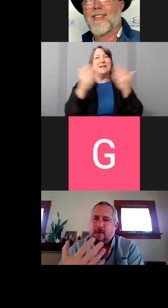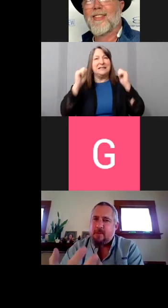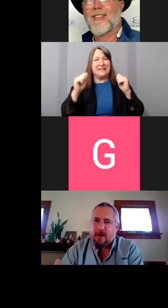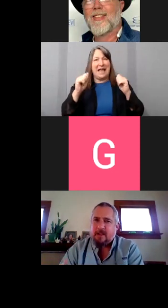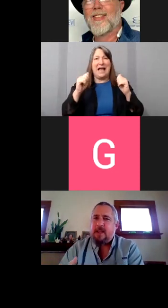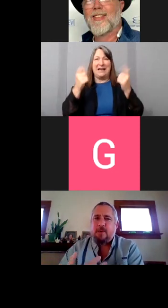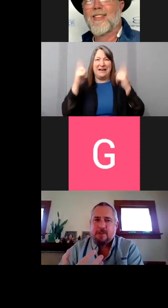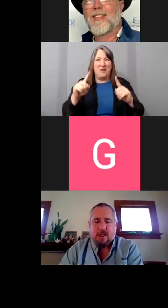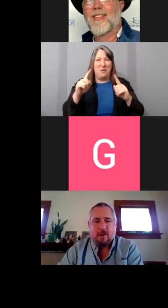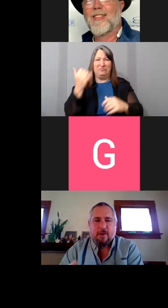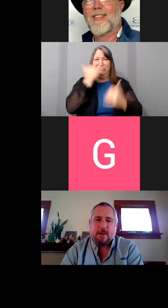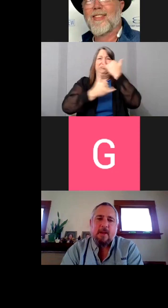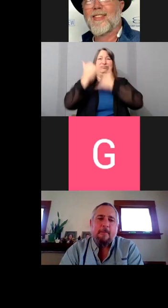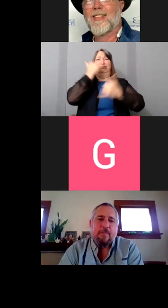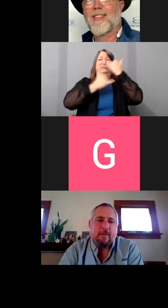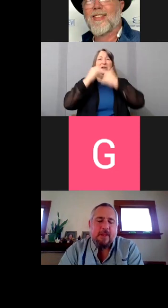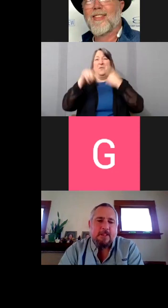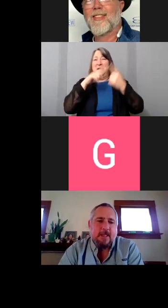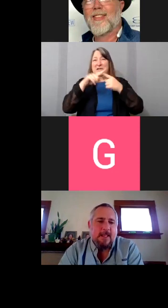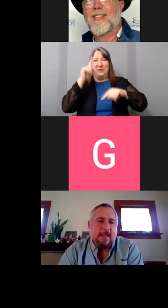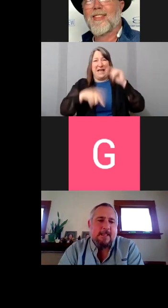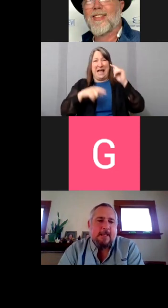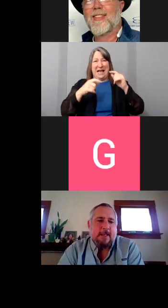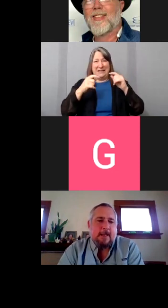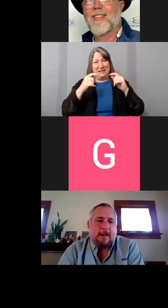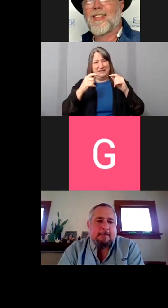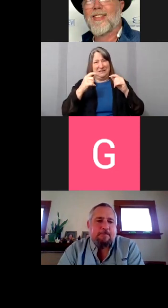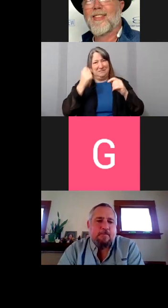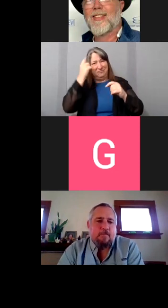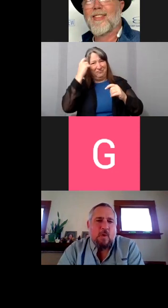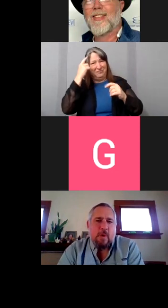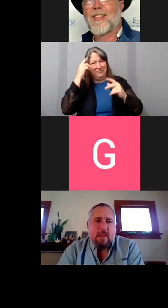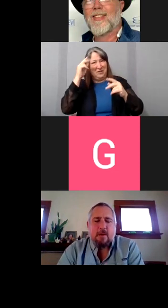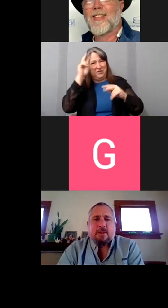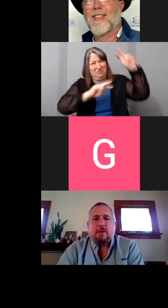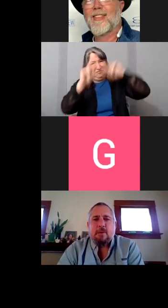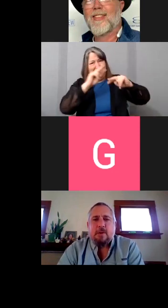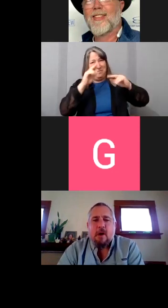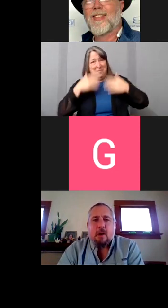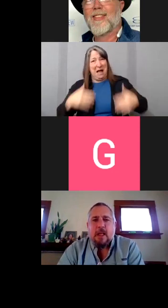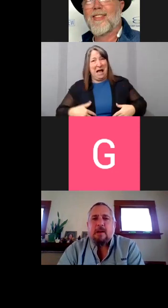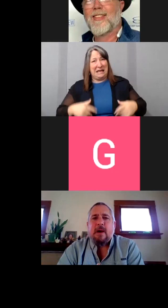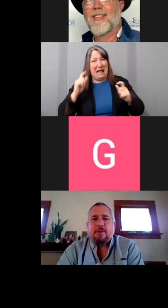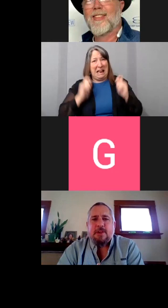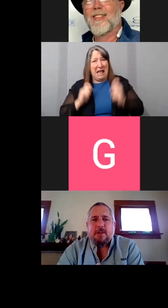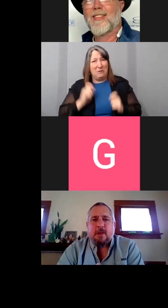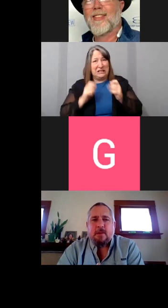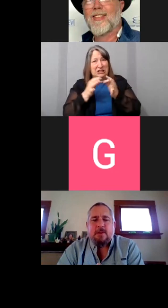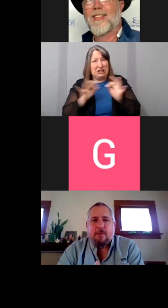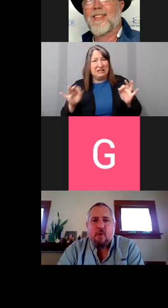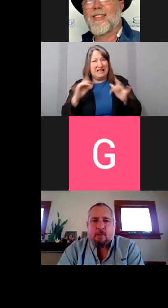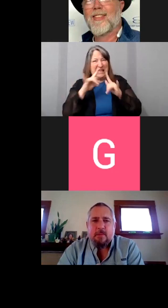and can't read body language and tone and things like that. We then also talk a lot about